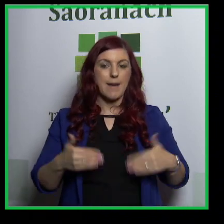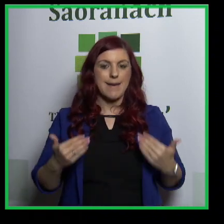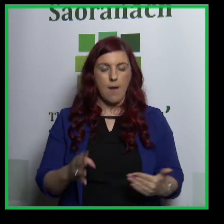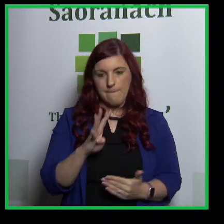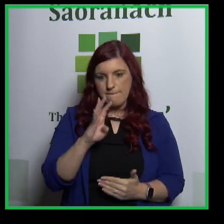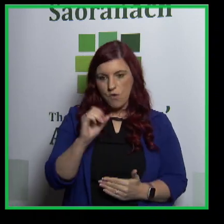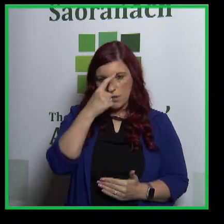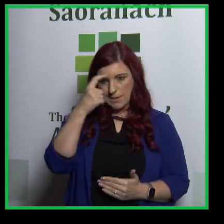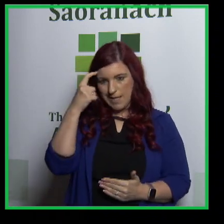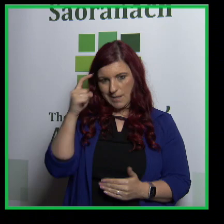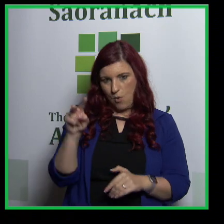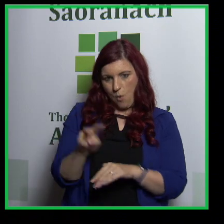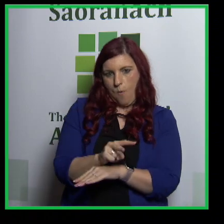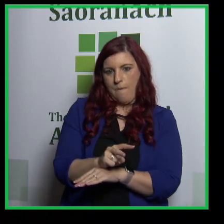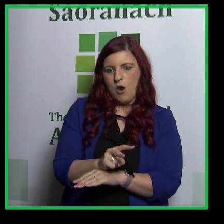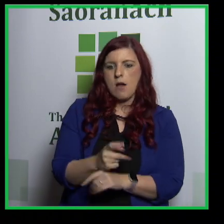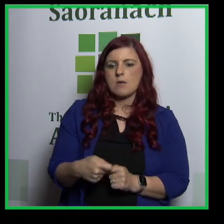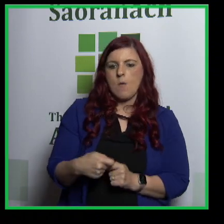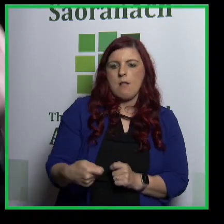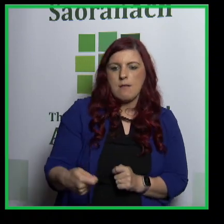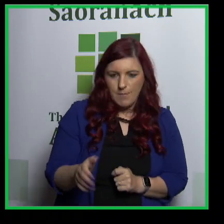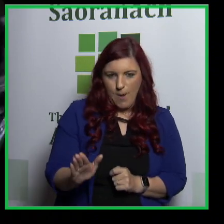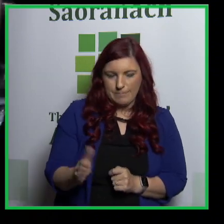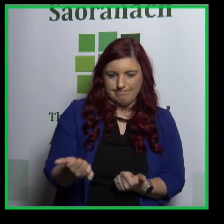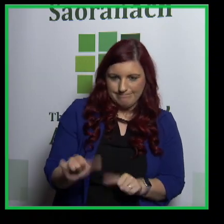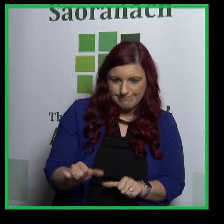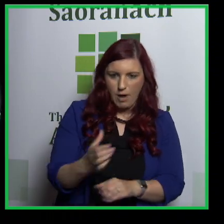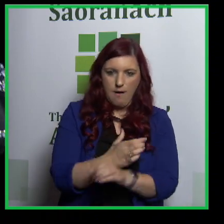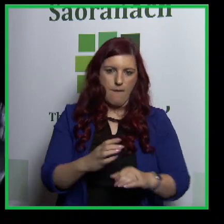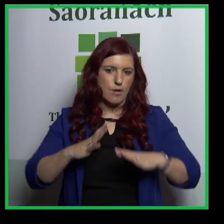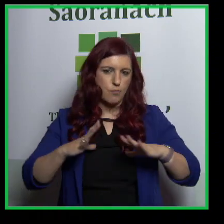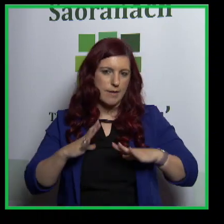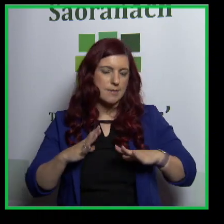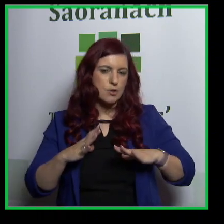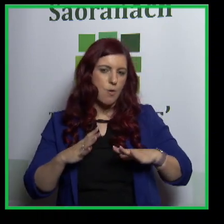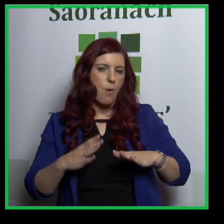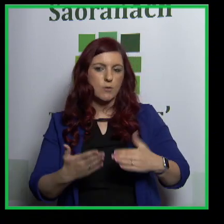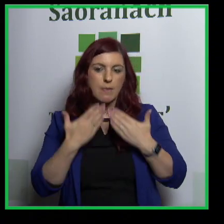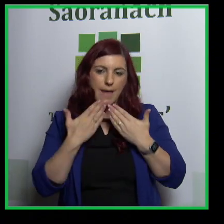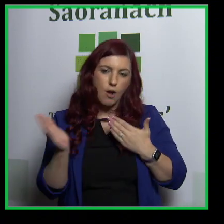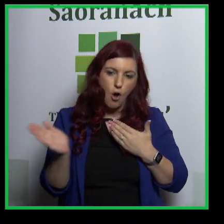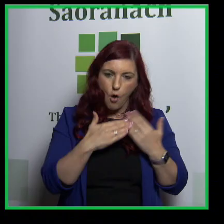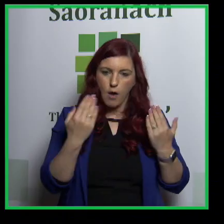seconds over, but I am determined to get you for your coffee break, because that's important, and I want to give time to all of the rest of our speakers. But